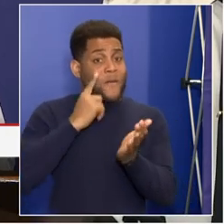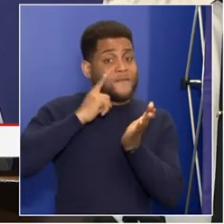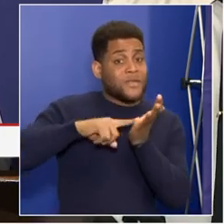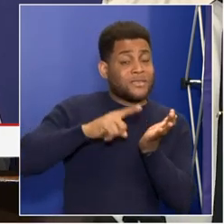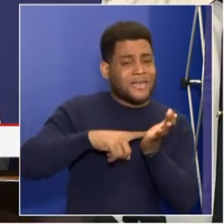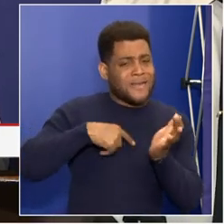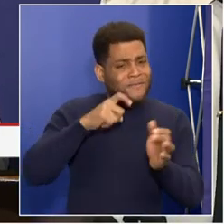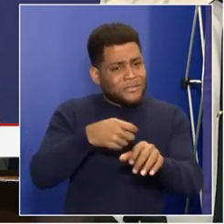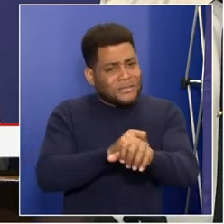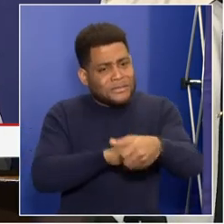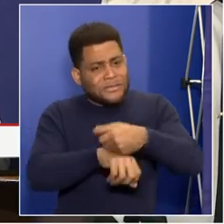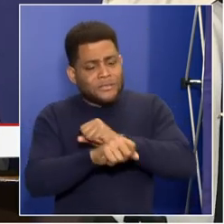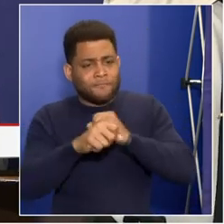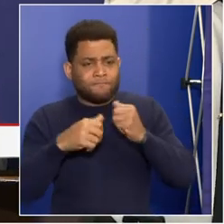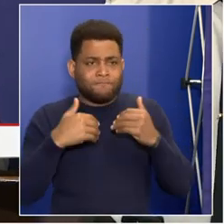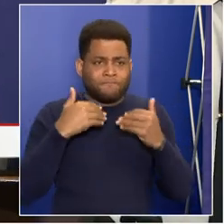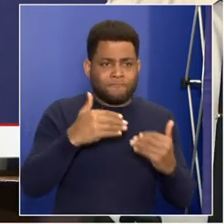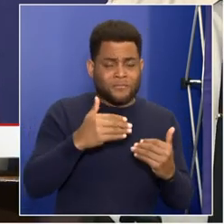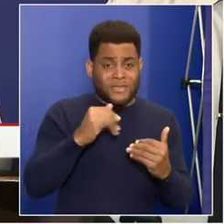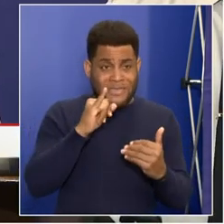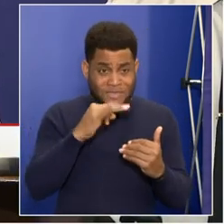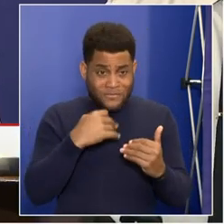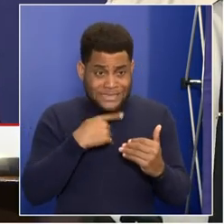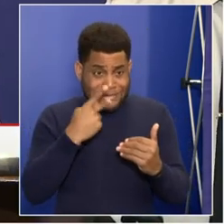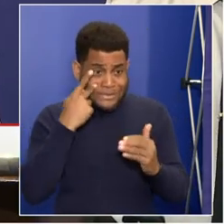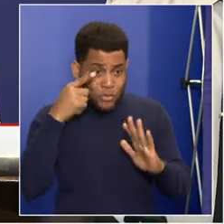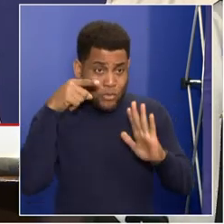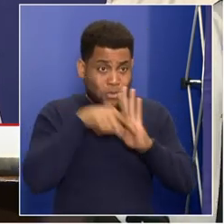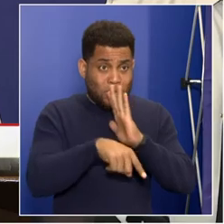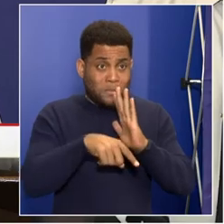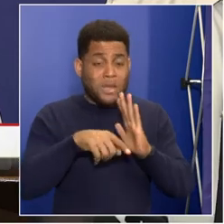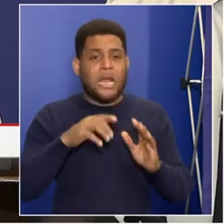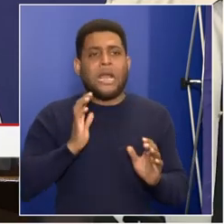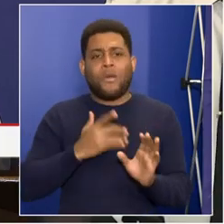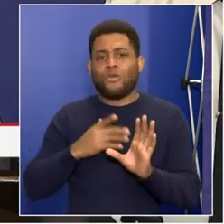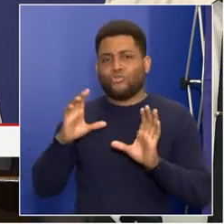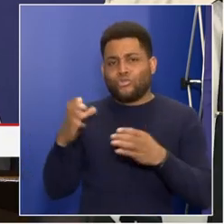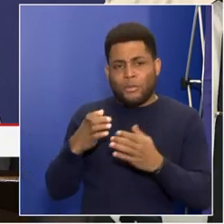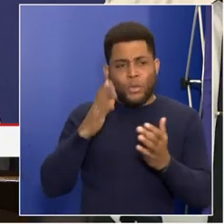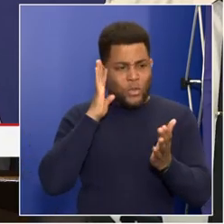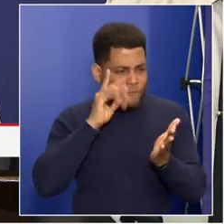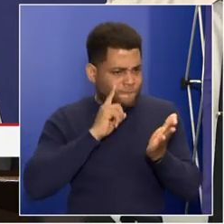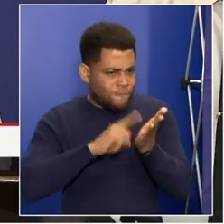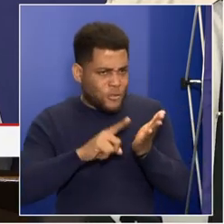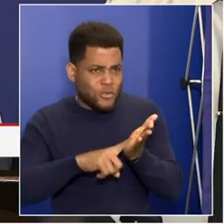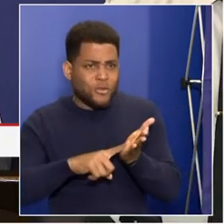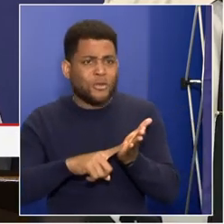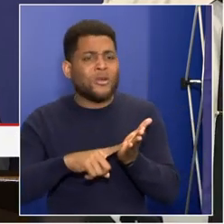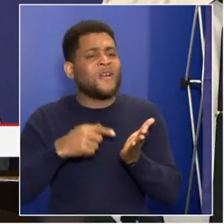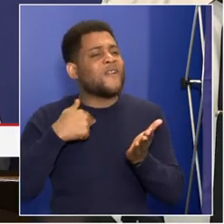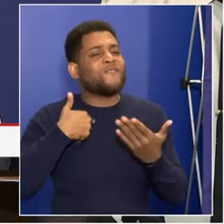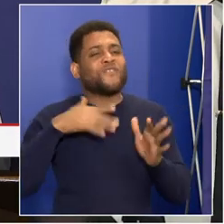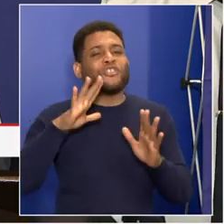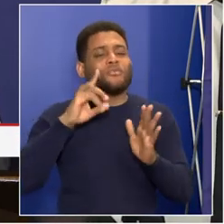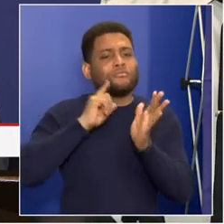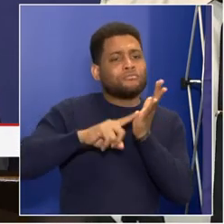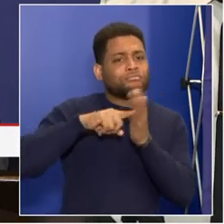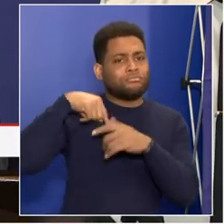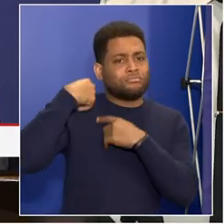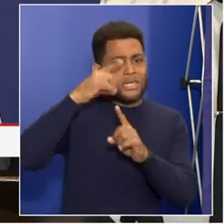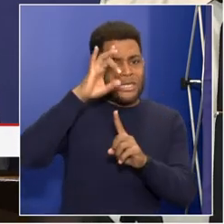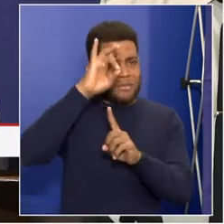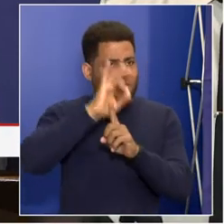desk, our homicide branch, and we work very diligently. This took us 8 months, and what we want to always make sure is that we have all of the